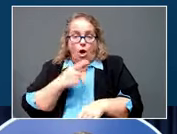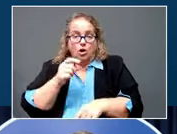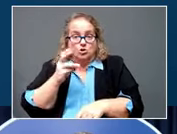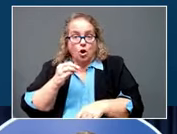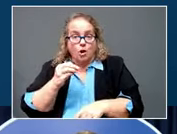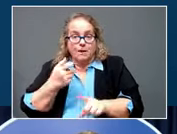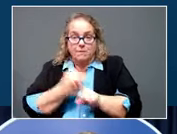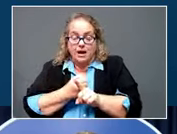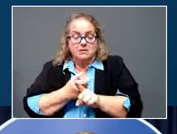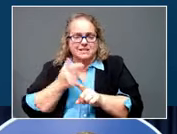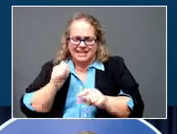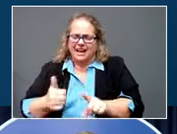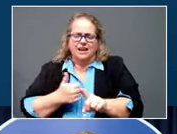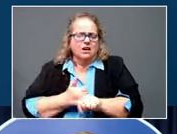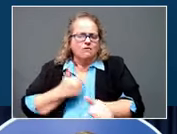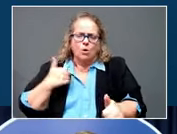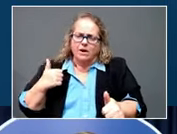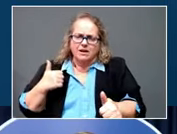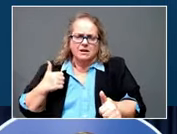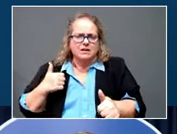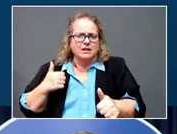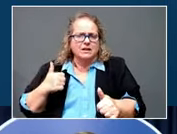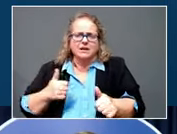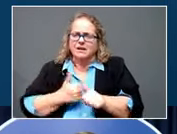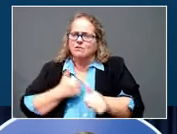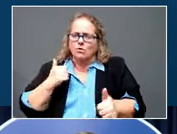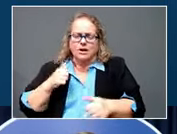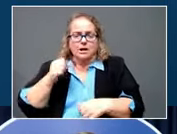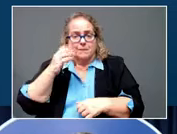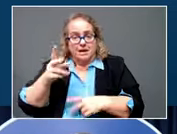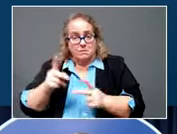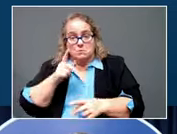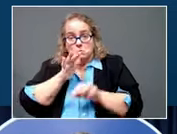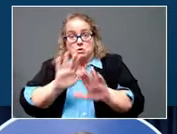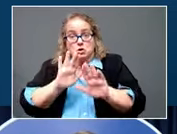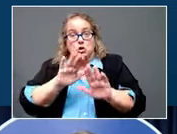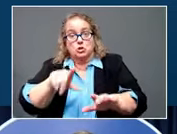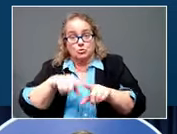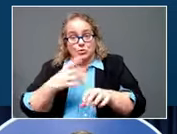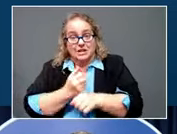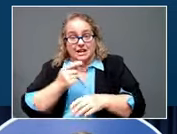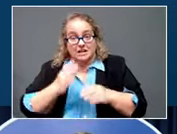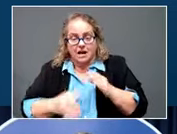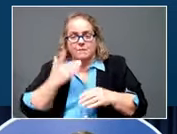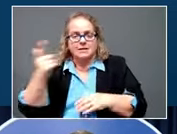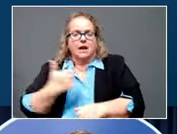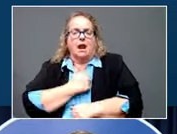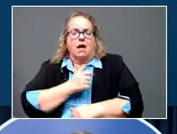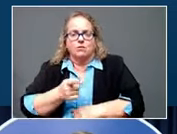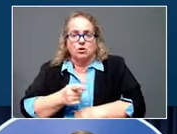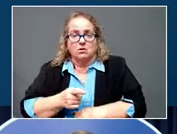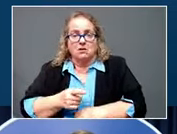get it done are doing it because they love you. That's the only reason. Not government this, government that,